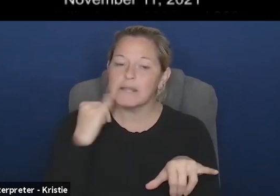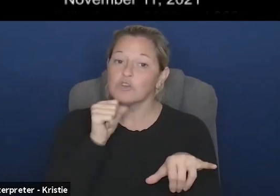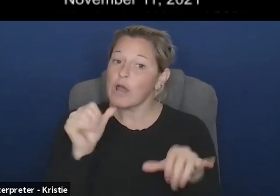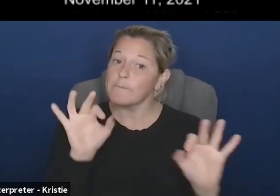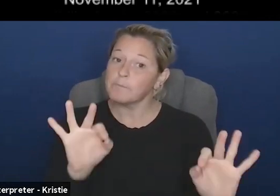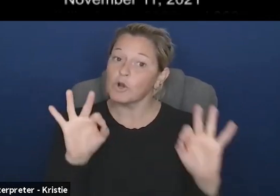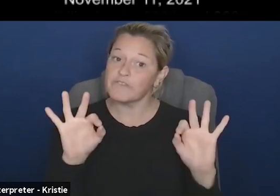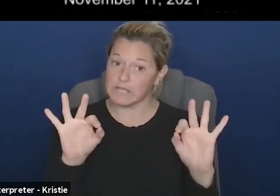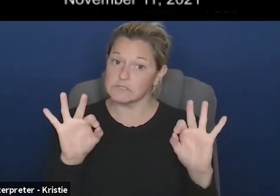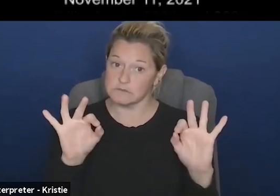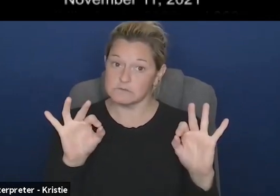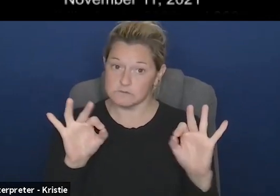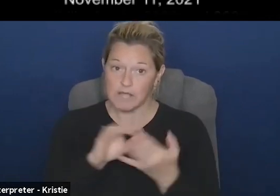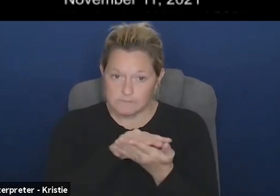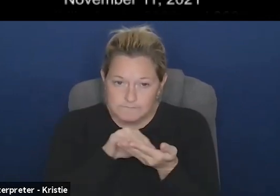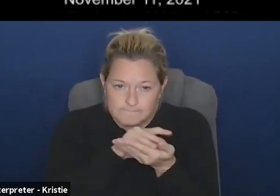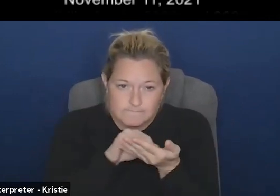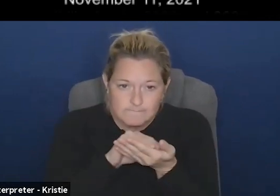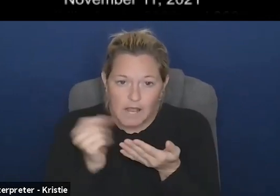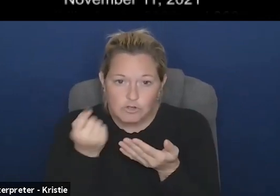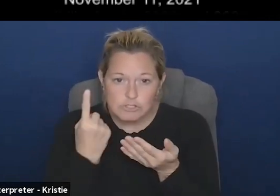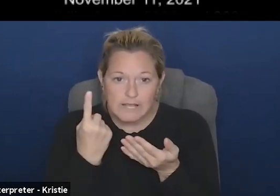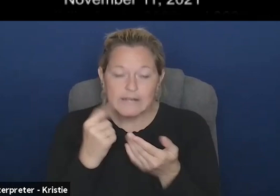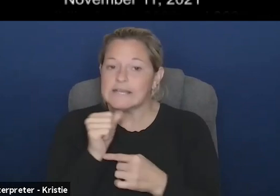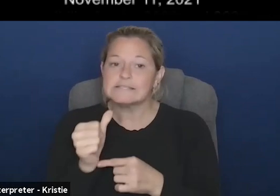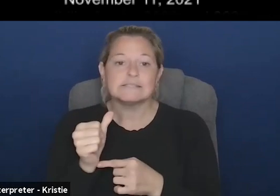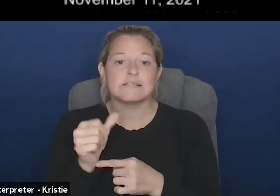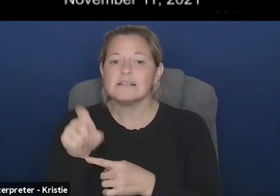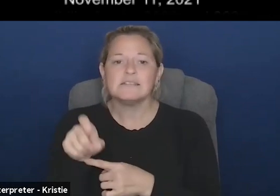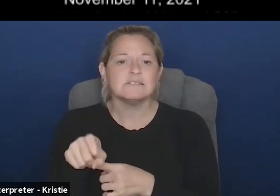it, it's not necessary to be able to read